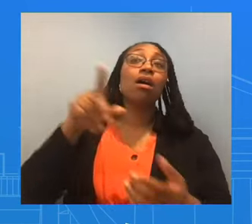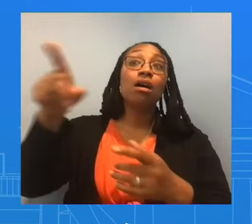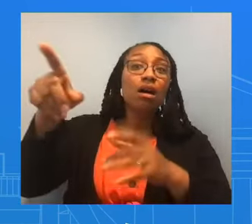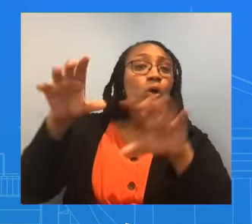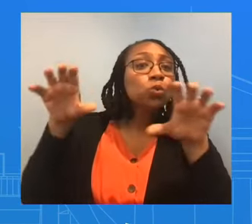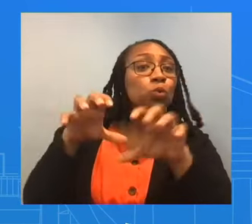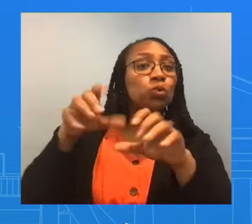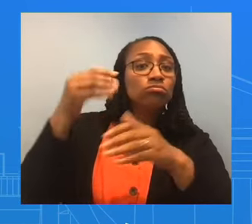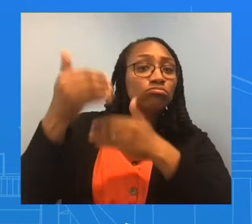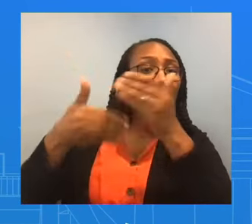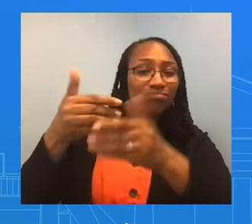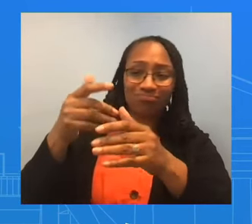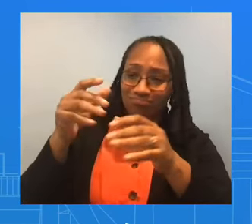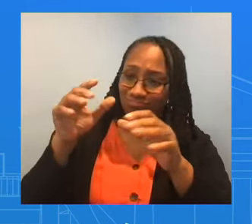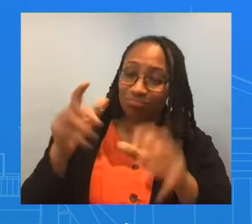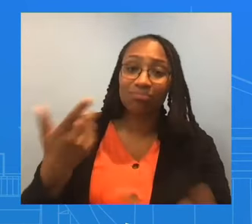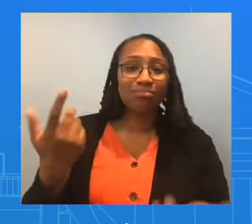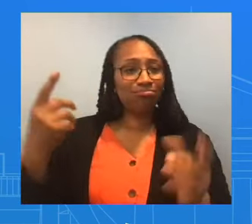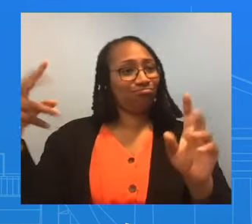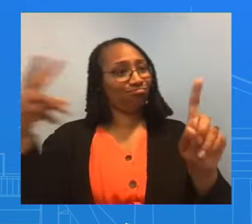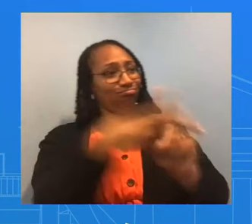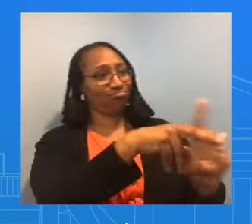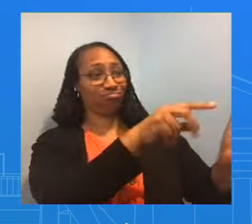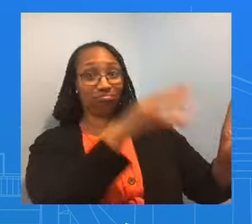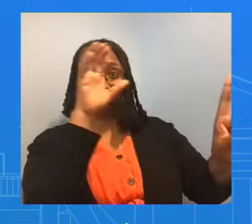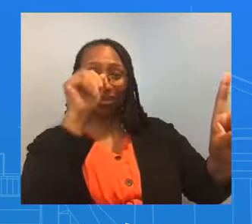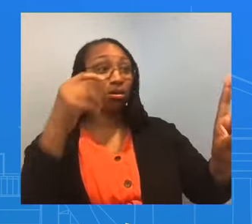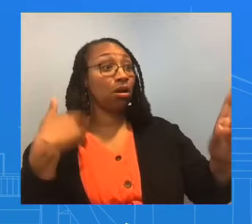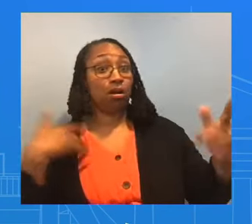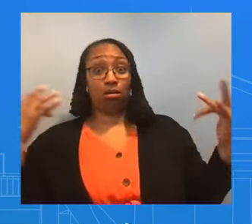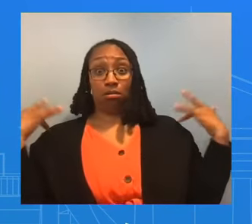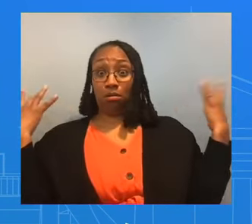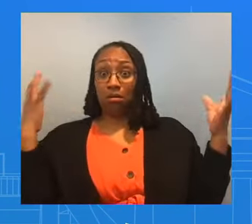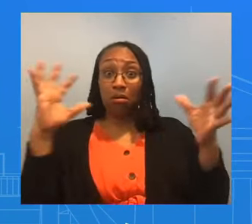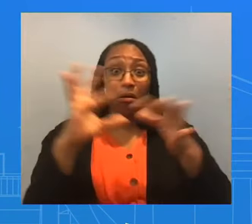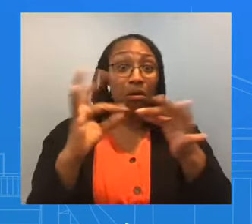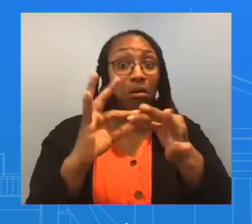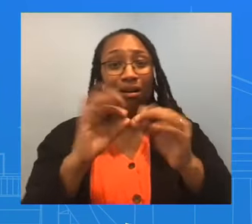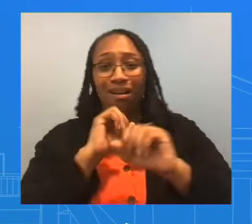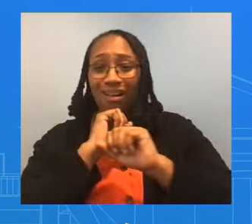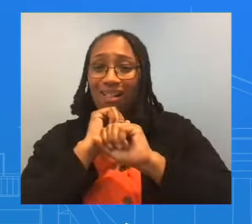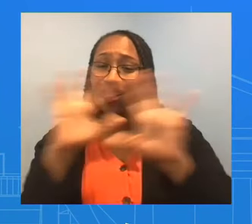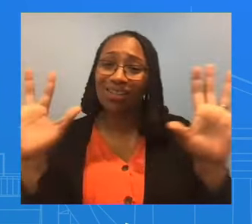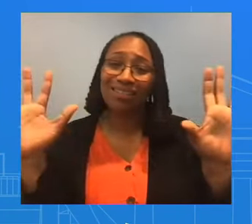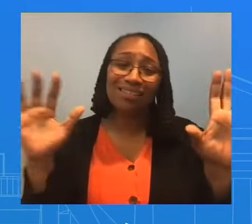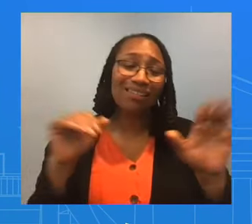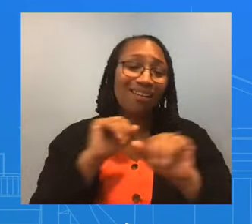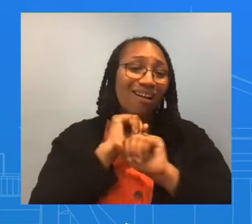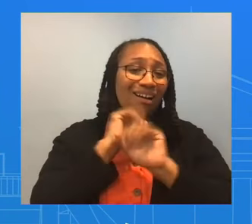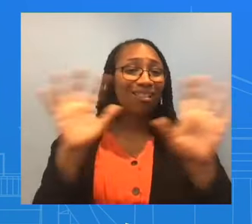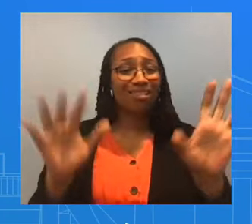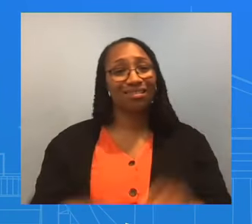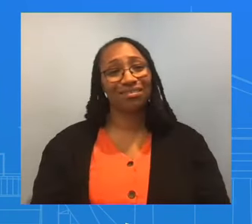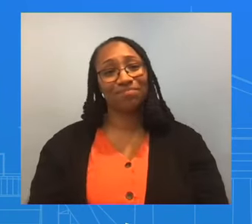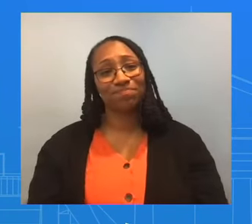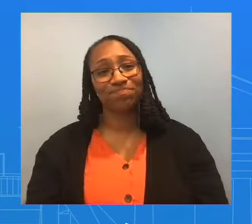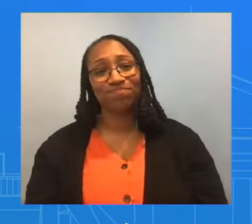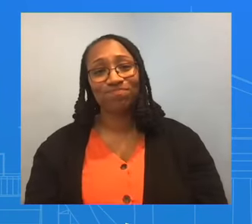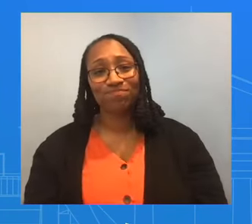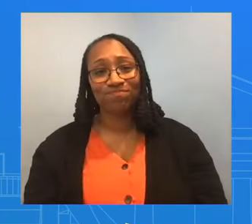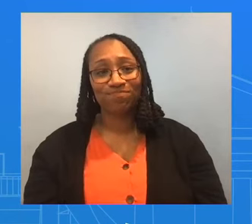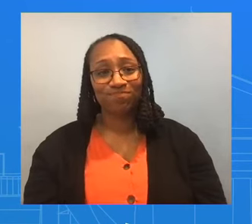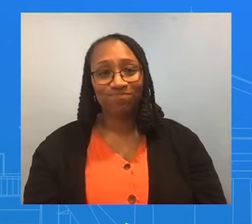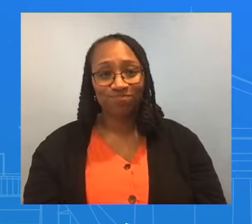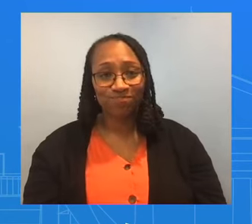going to speak to the case at all or a comment on the case, and so I would refer you to the Department of Justice on anything specific,